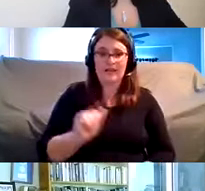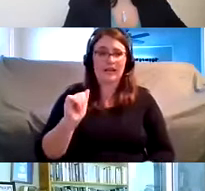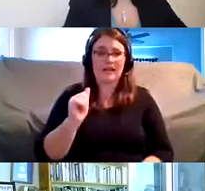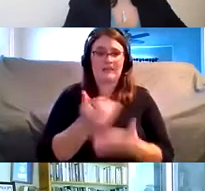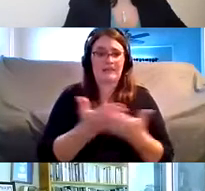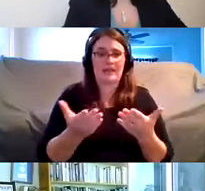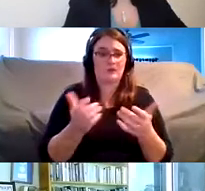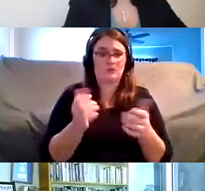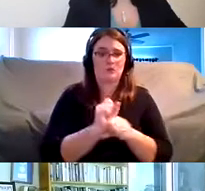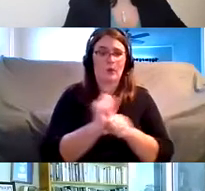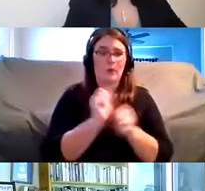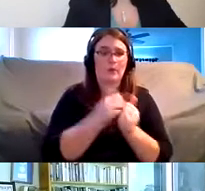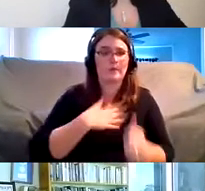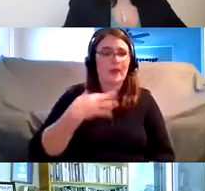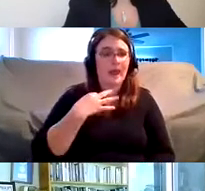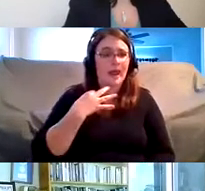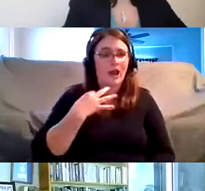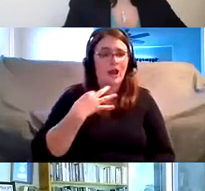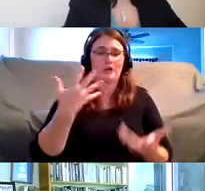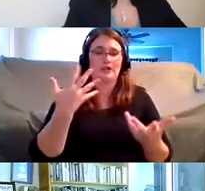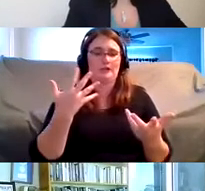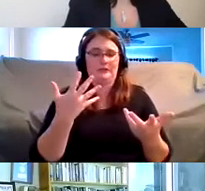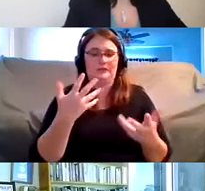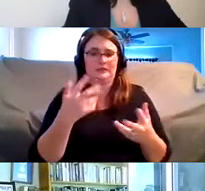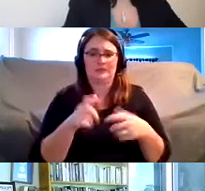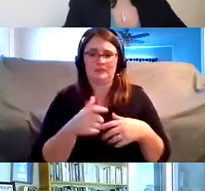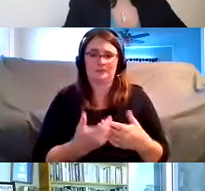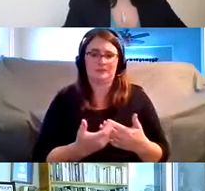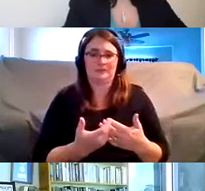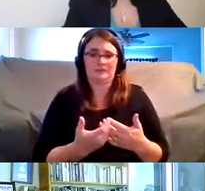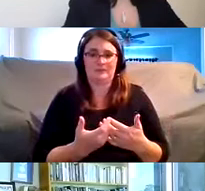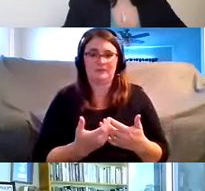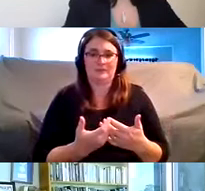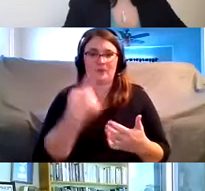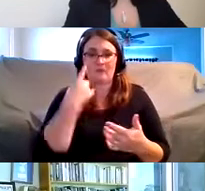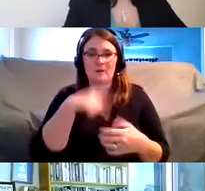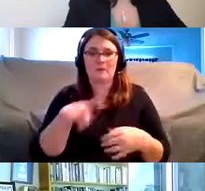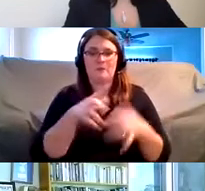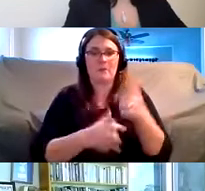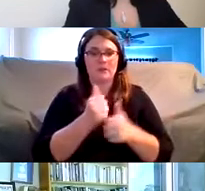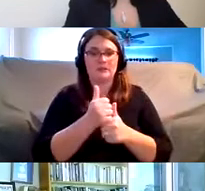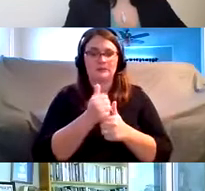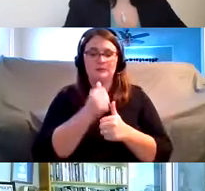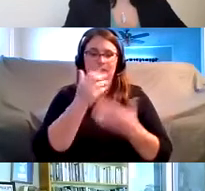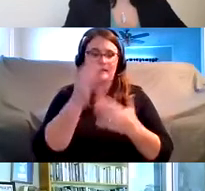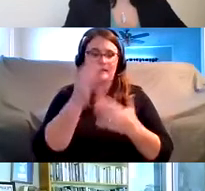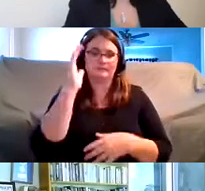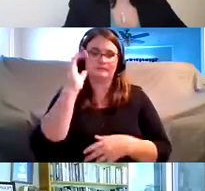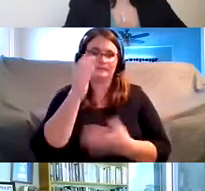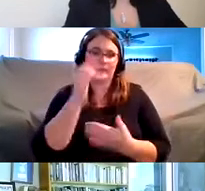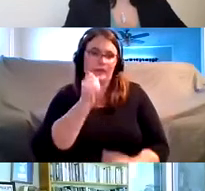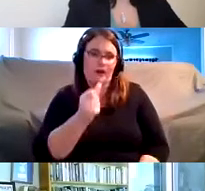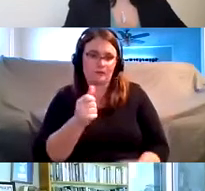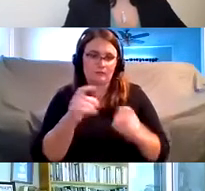was such a deal. It doesn't make, probably, you know, for most of you, it doesn't sound like it, but it was, because I